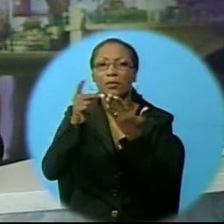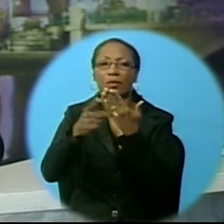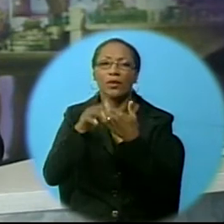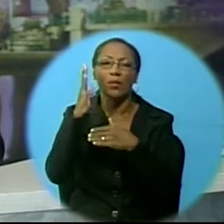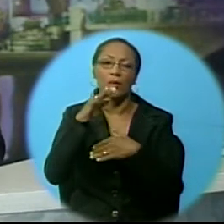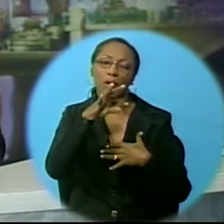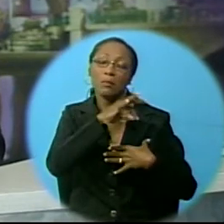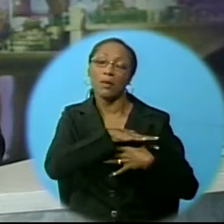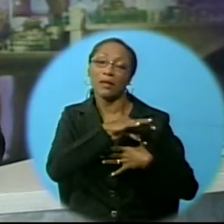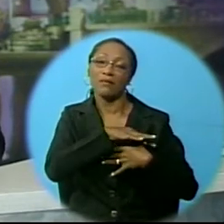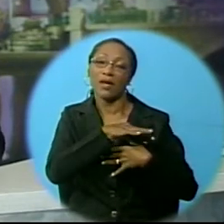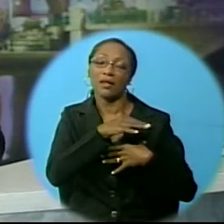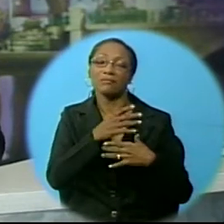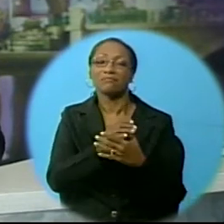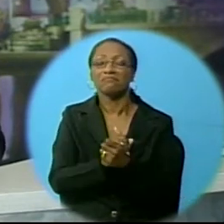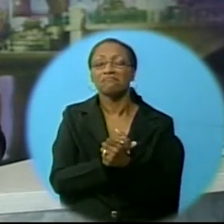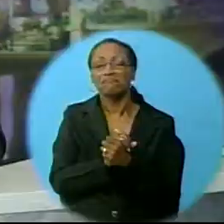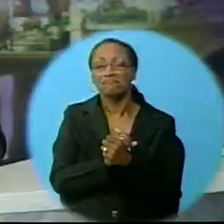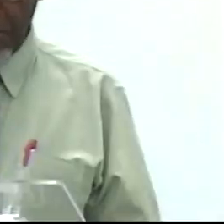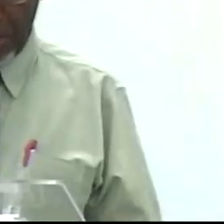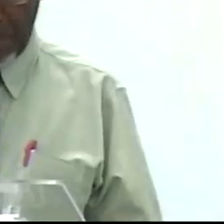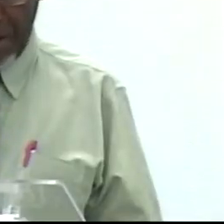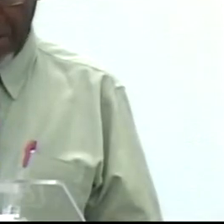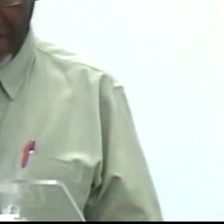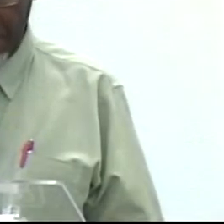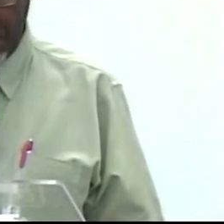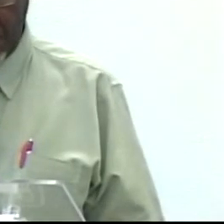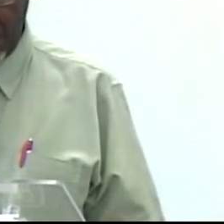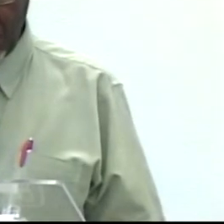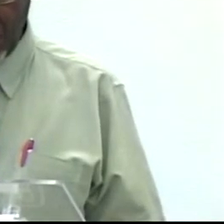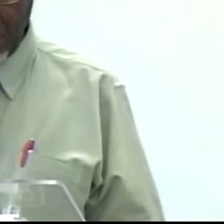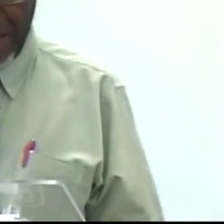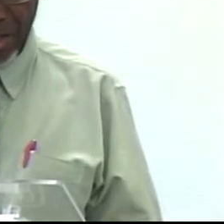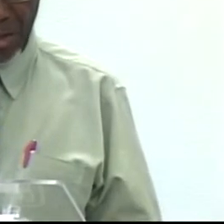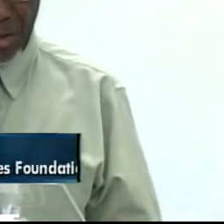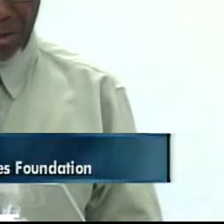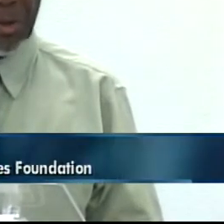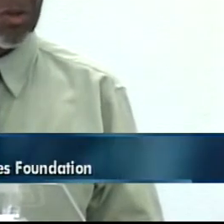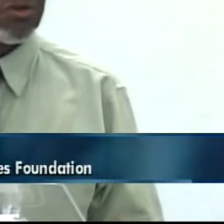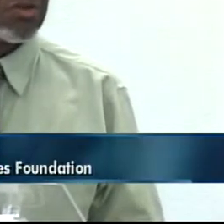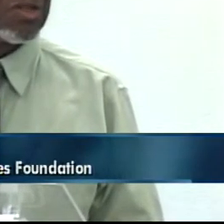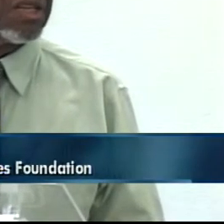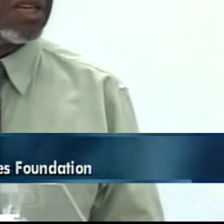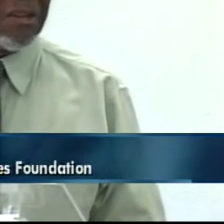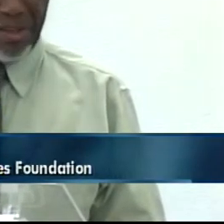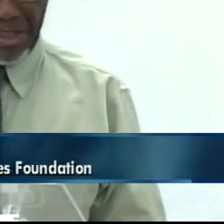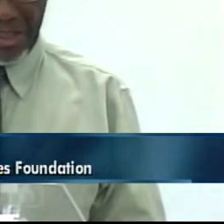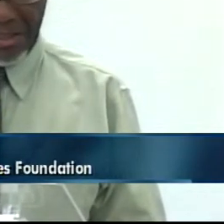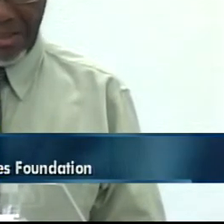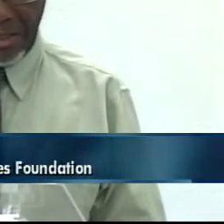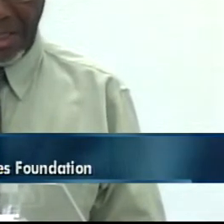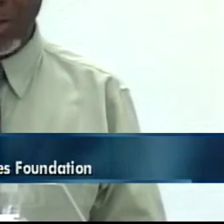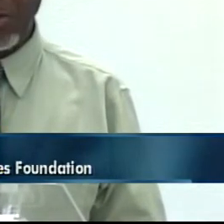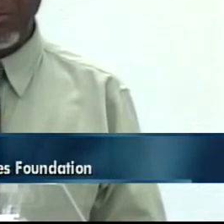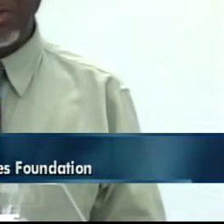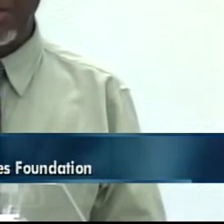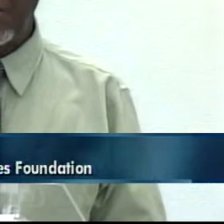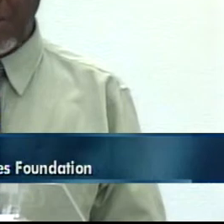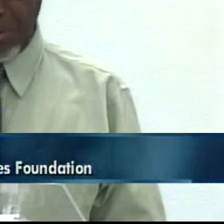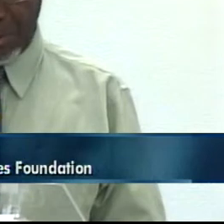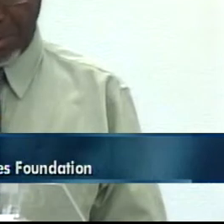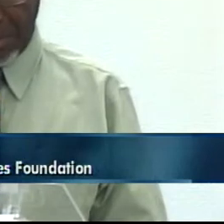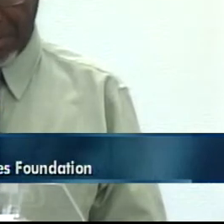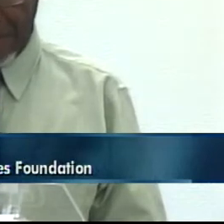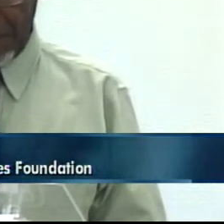in many aspects. Through this paradigm, business managers will notice an increase in your